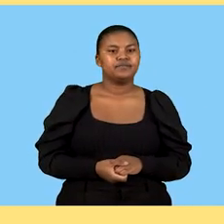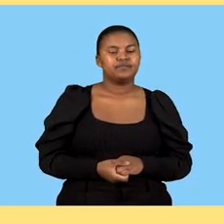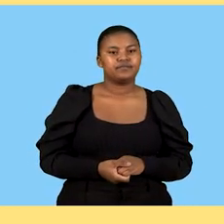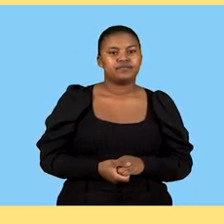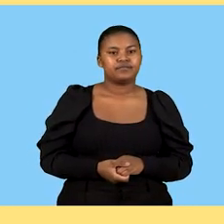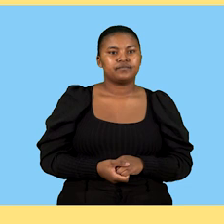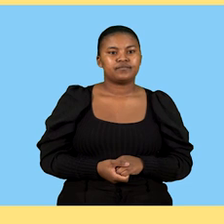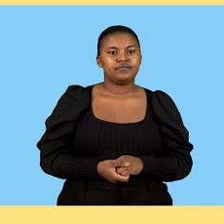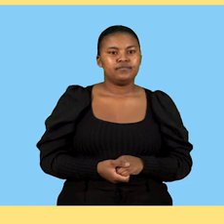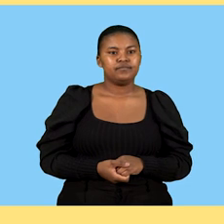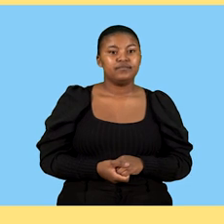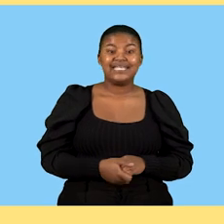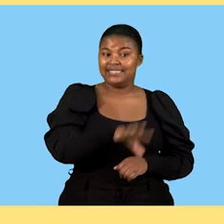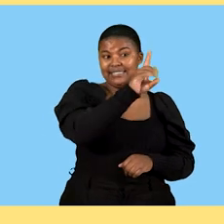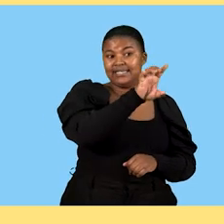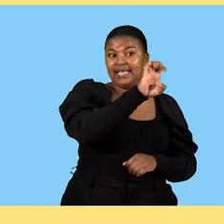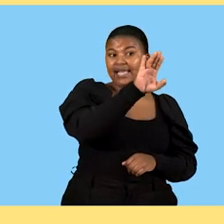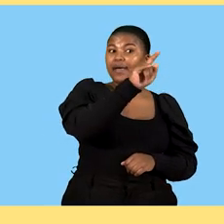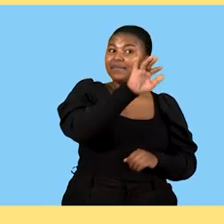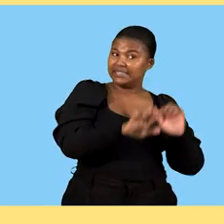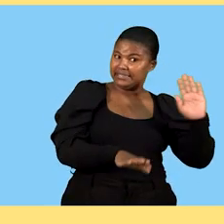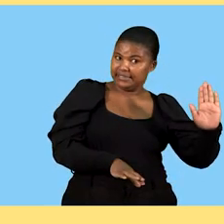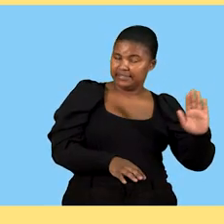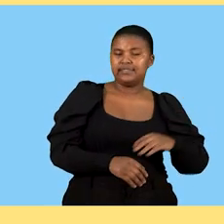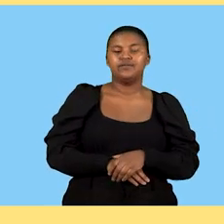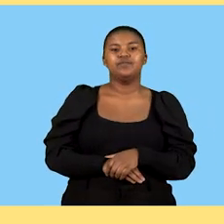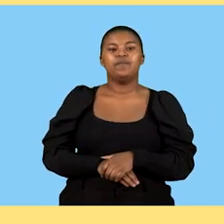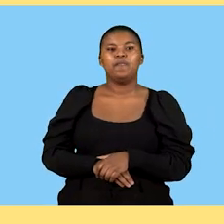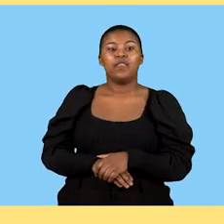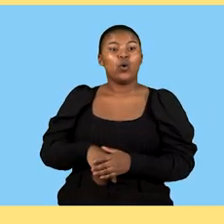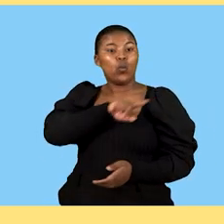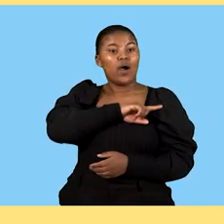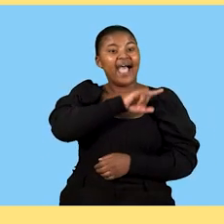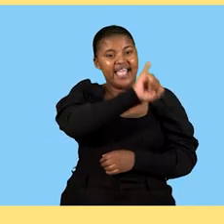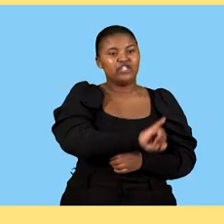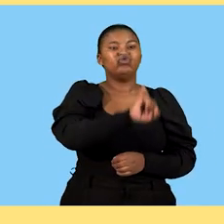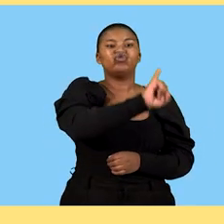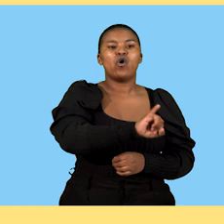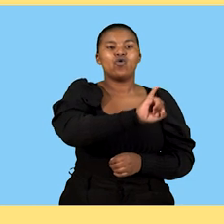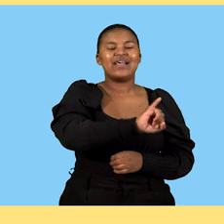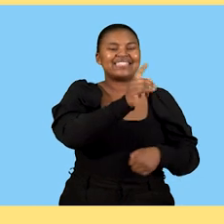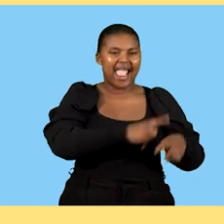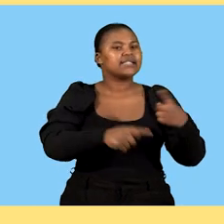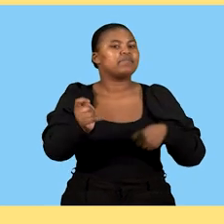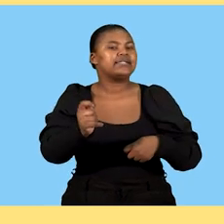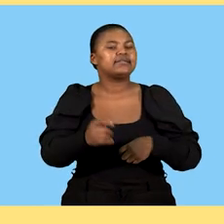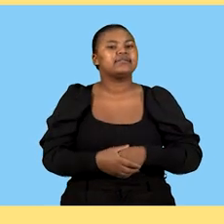account, the total here. And I want you to quickly grab your calculator, and in your calculator, I want you